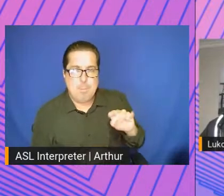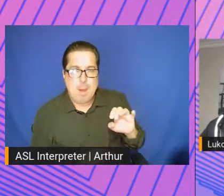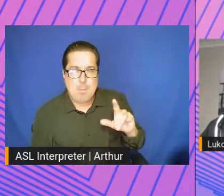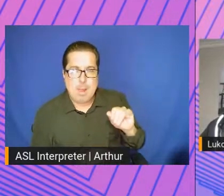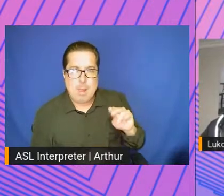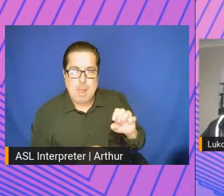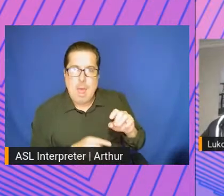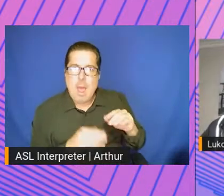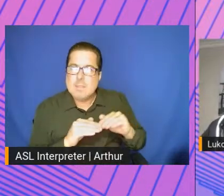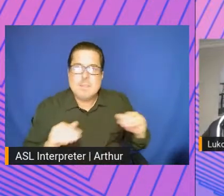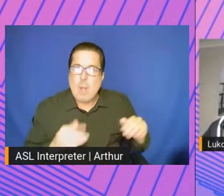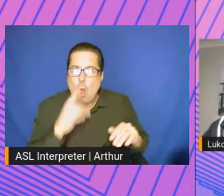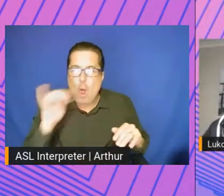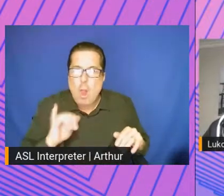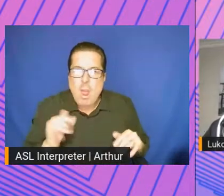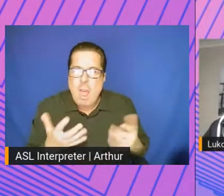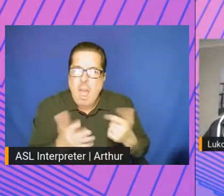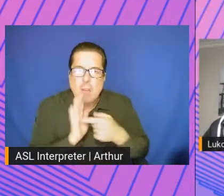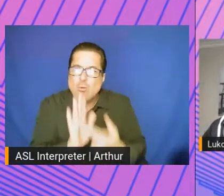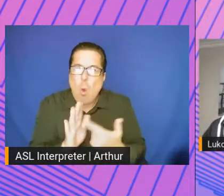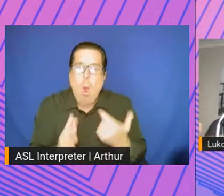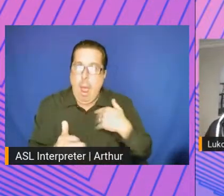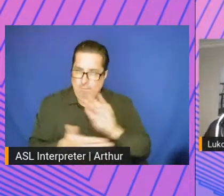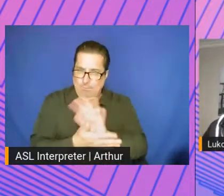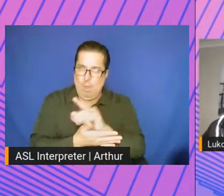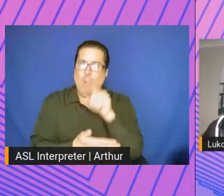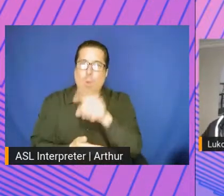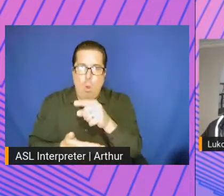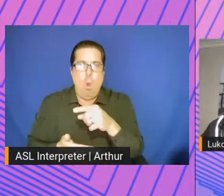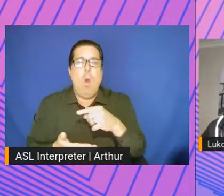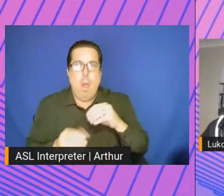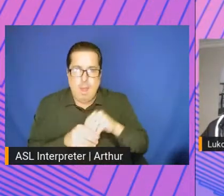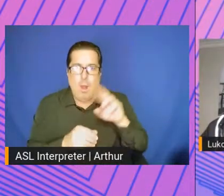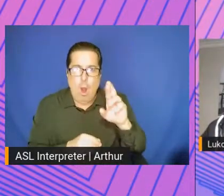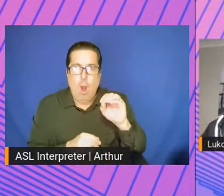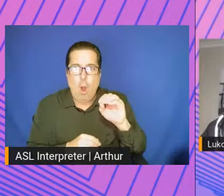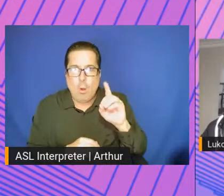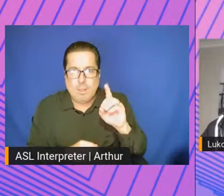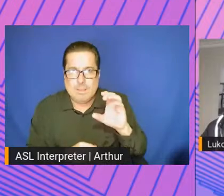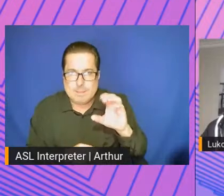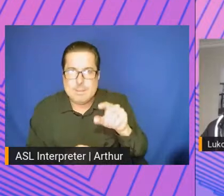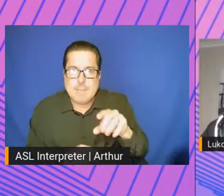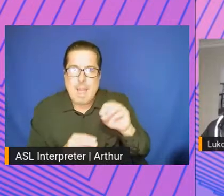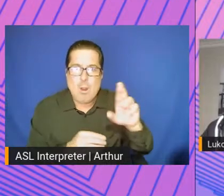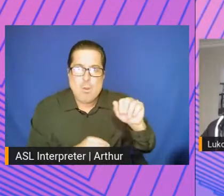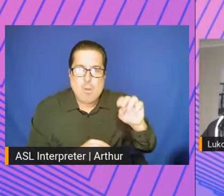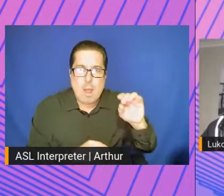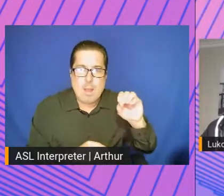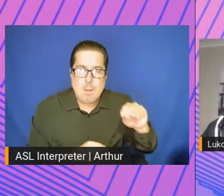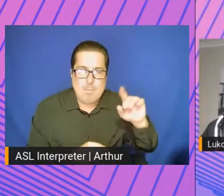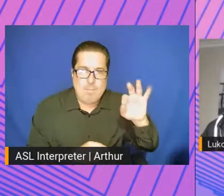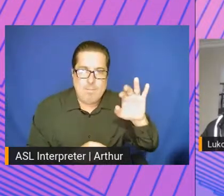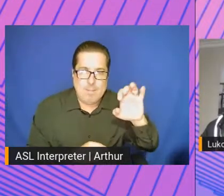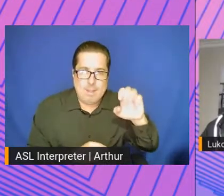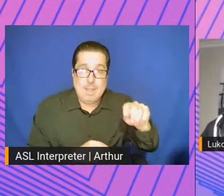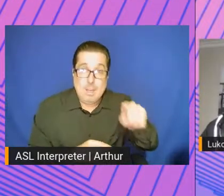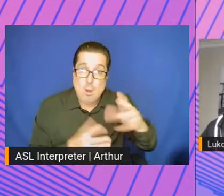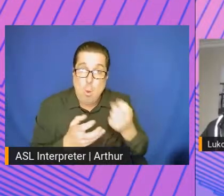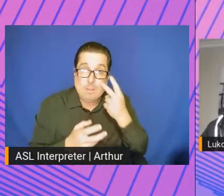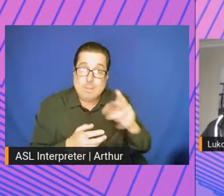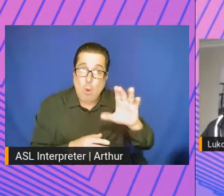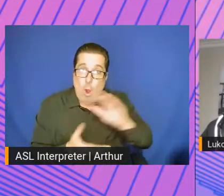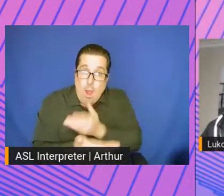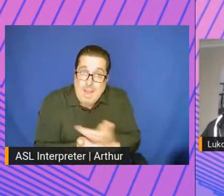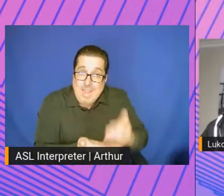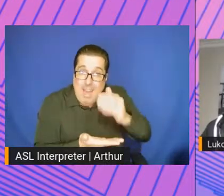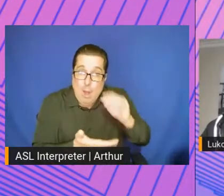of this in some videos that I've published using both Argo CD and Rancher Fleet. And essentially, after you've built your container image, done the